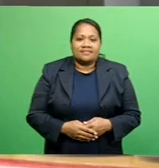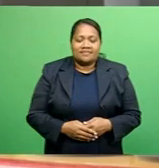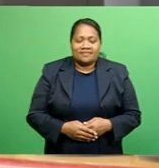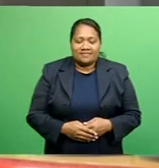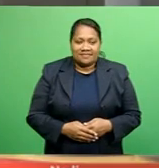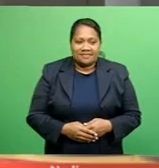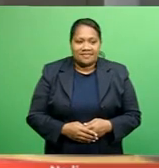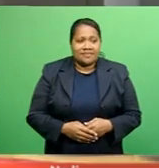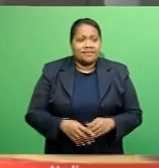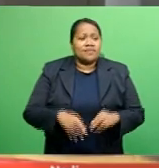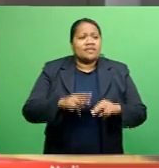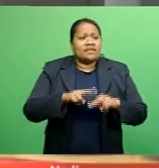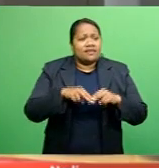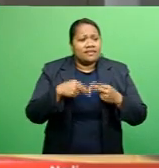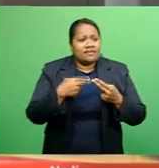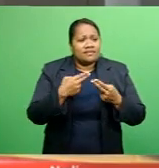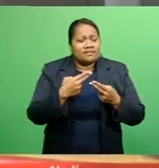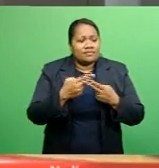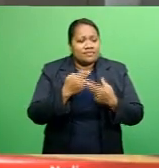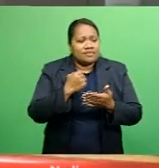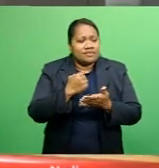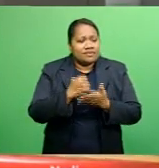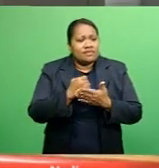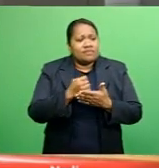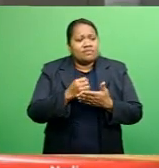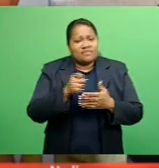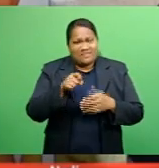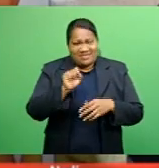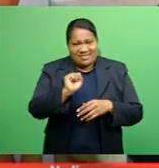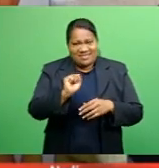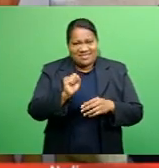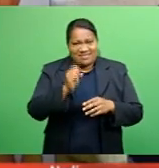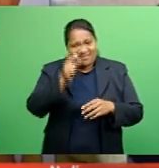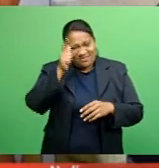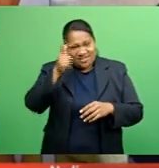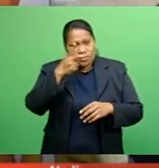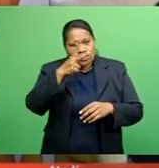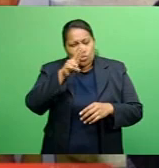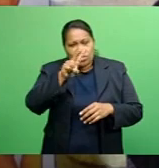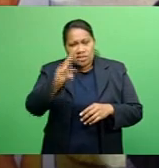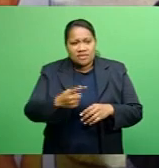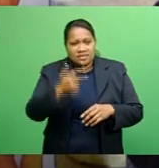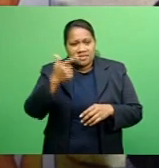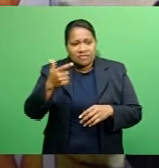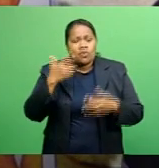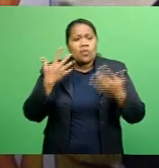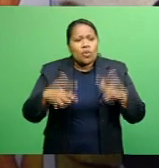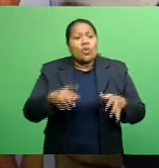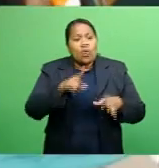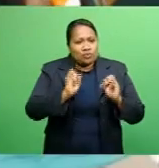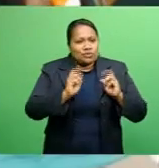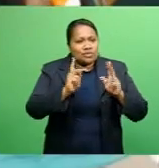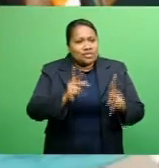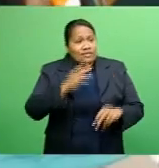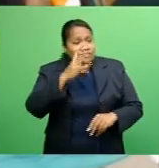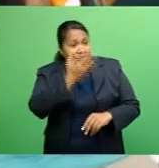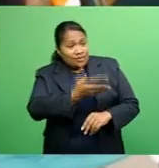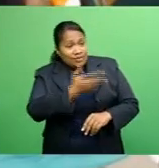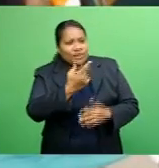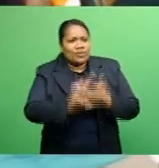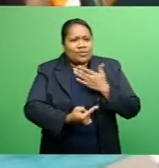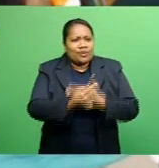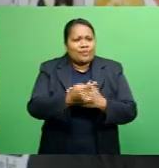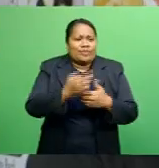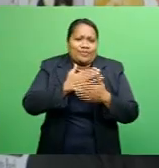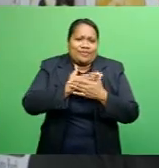A family visa by his former employer in 2007 was the golden opportunity for Amit Kumar, who fell in love with the